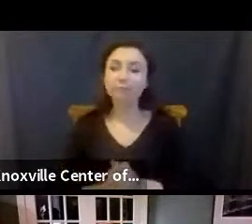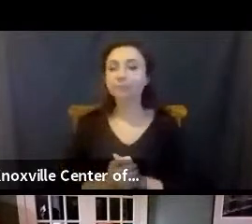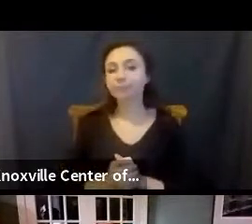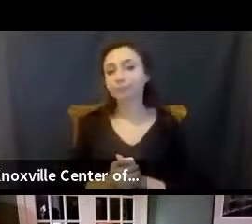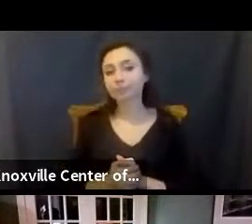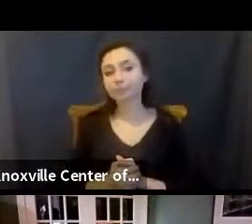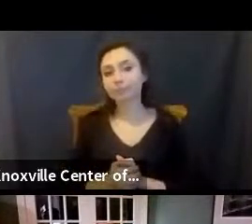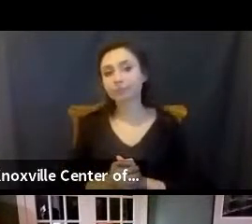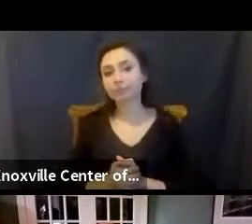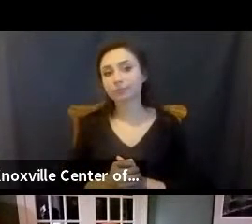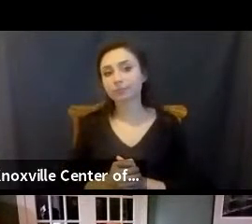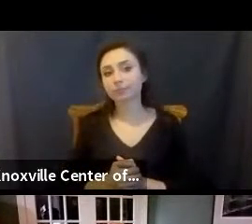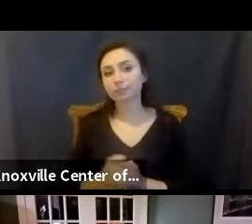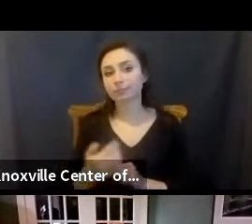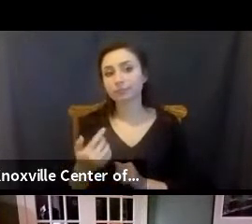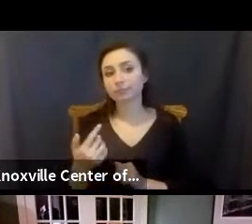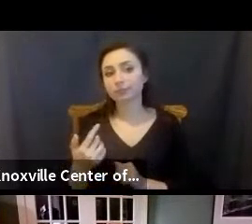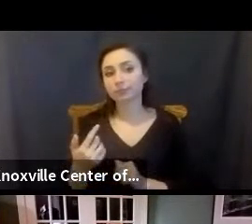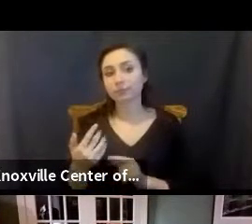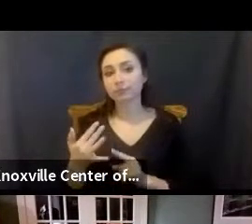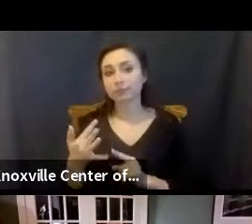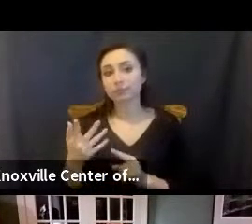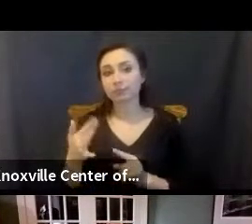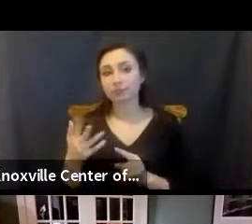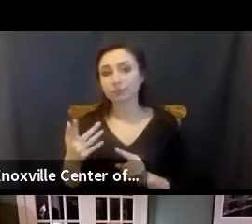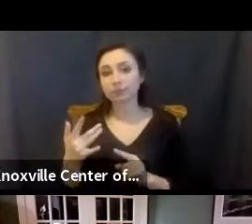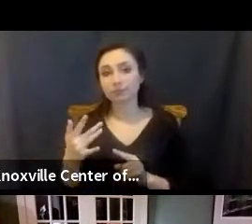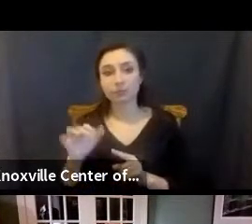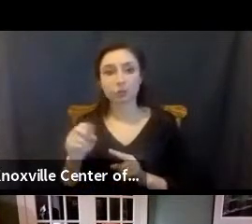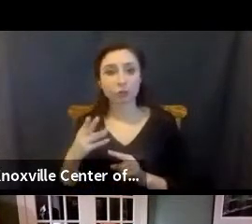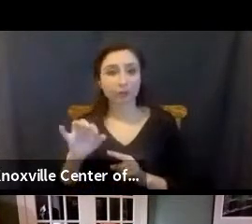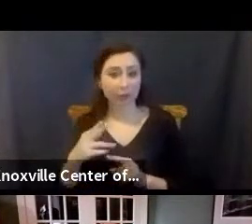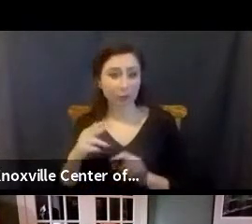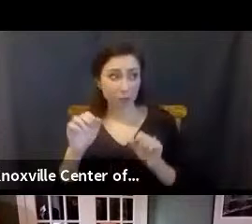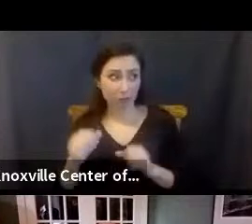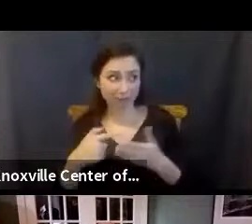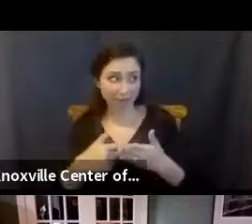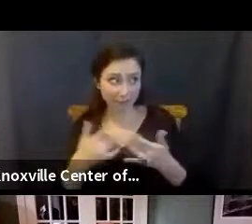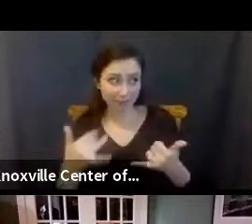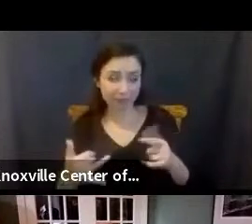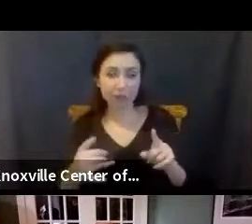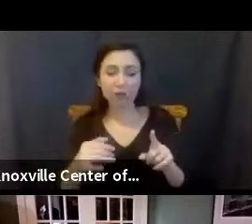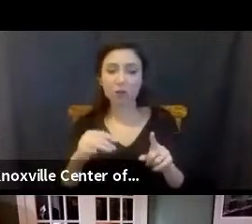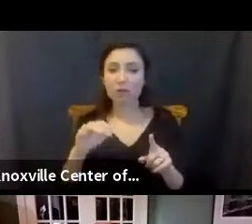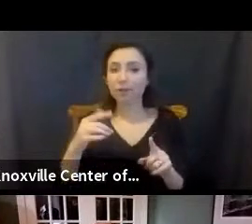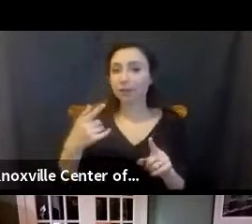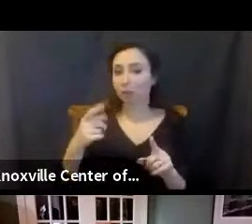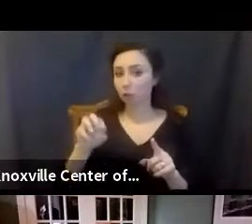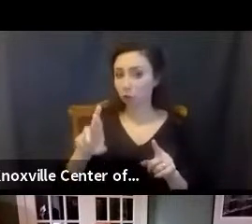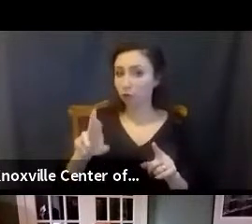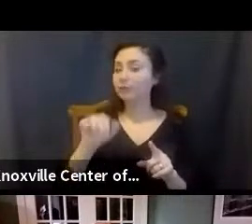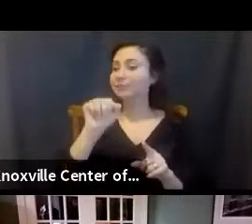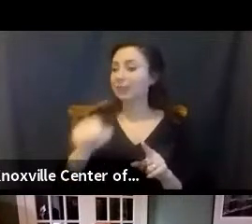So Dr. Gotcher, we're at the point of discussion at this point. We're in discussion on adoption